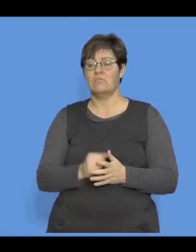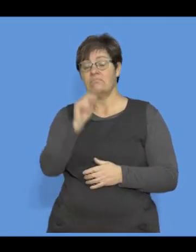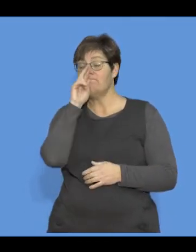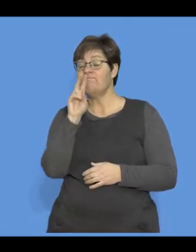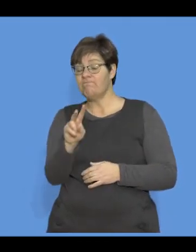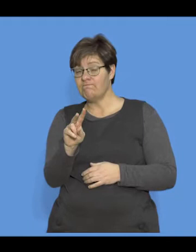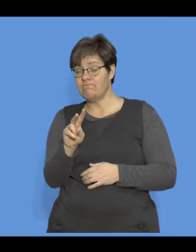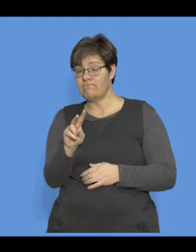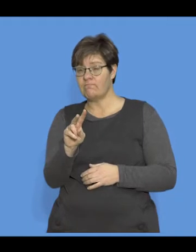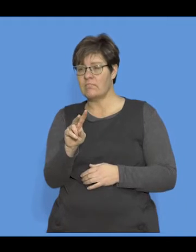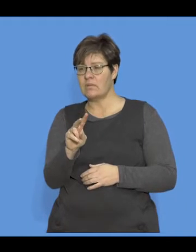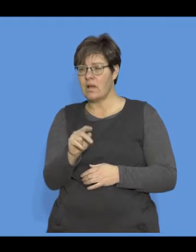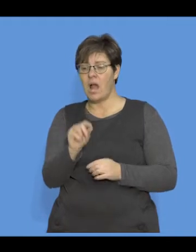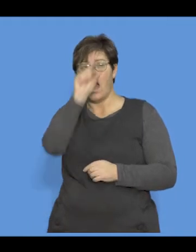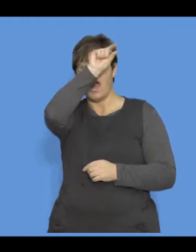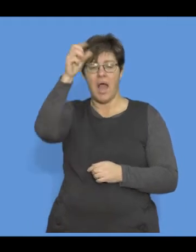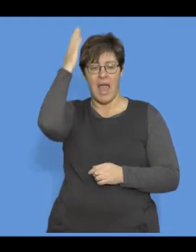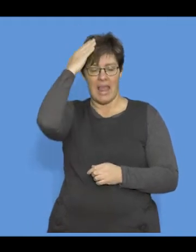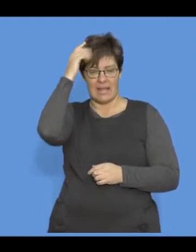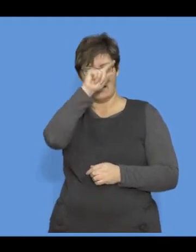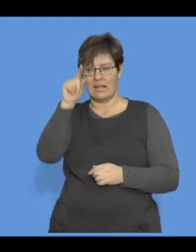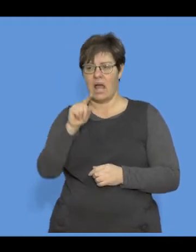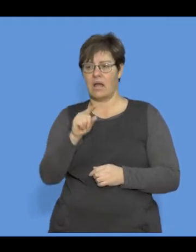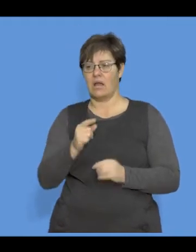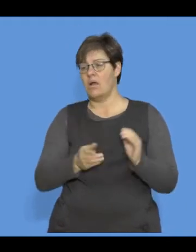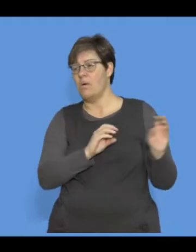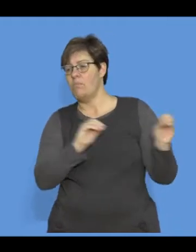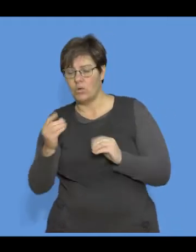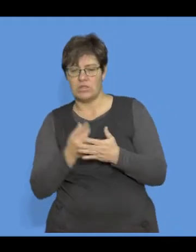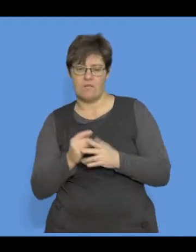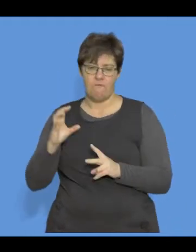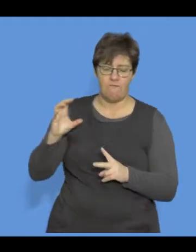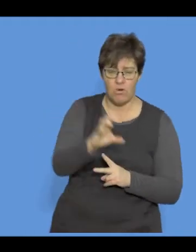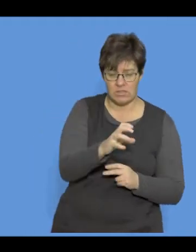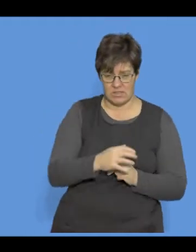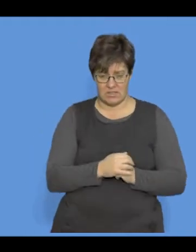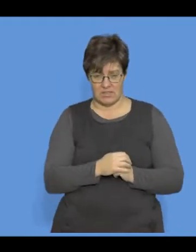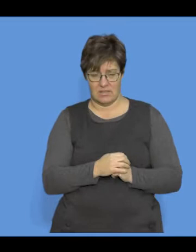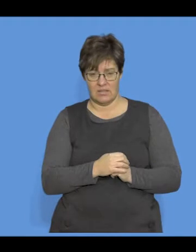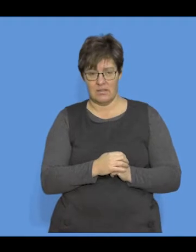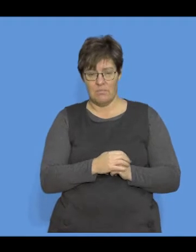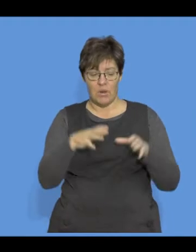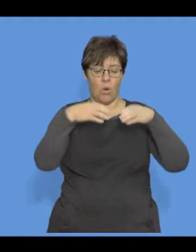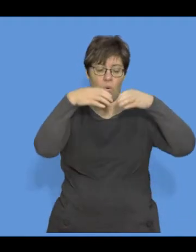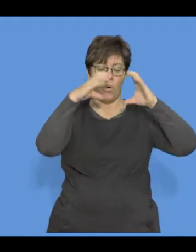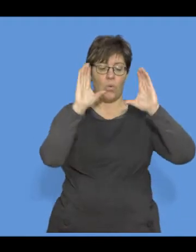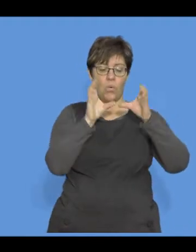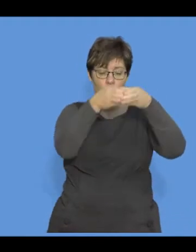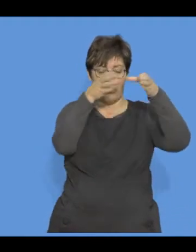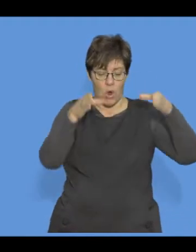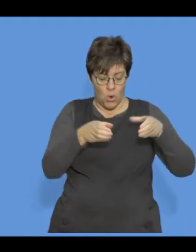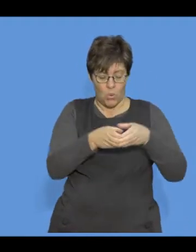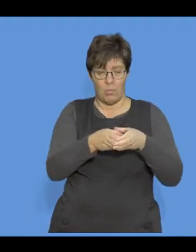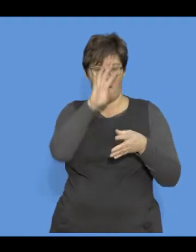they've got slight headings like motion and force. So you've grouped together your